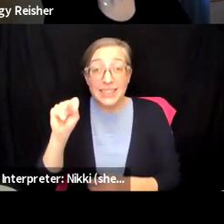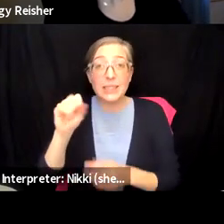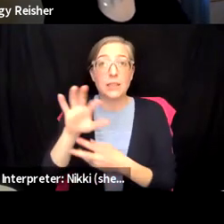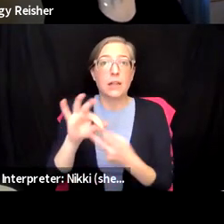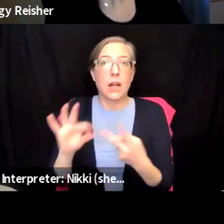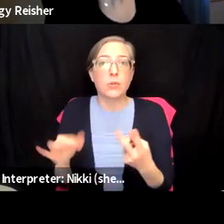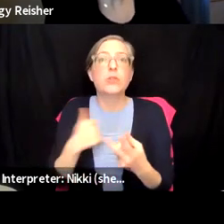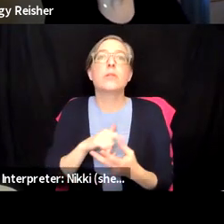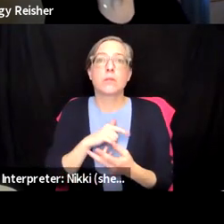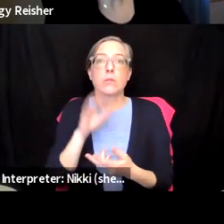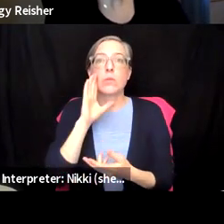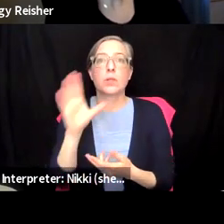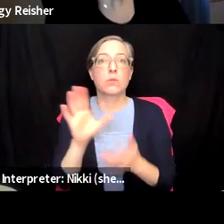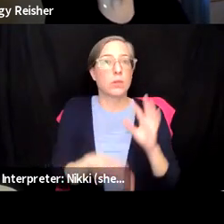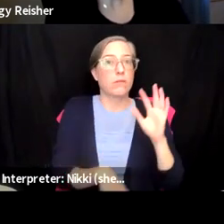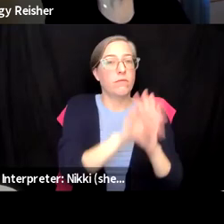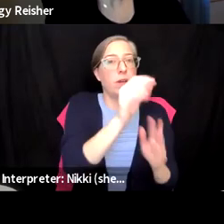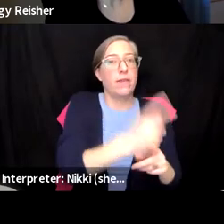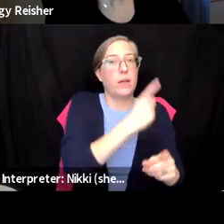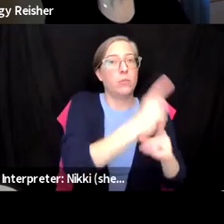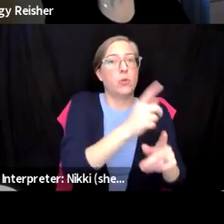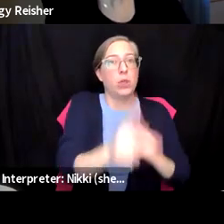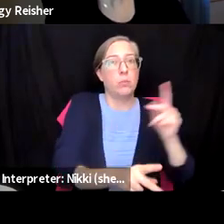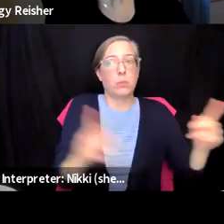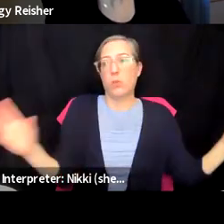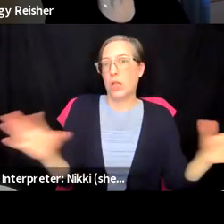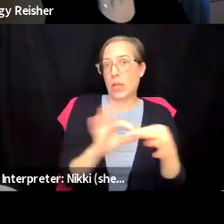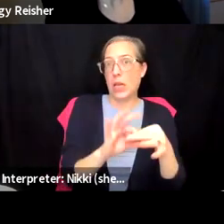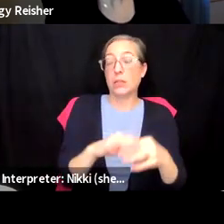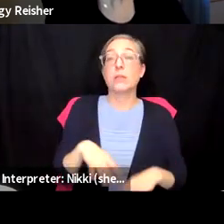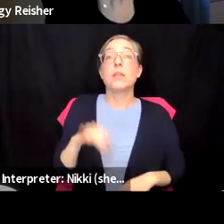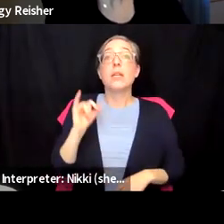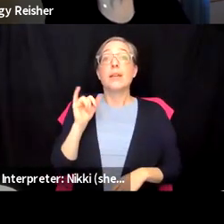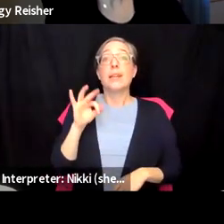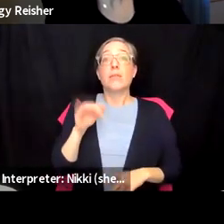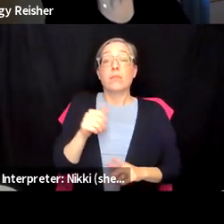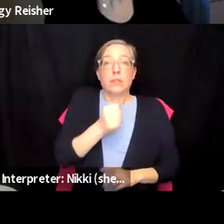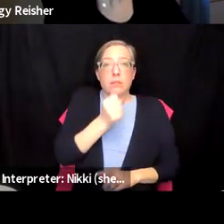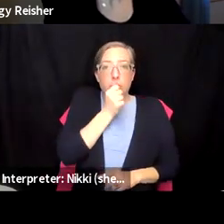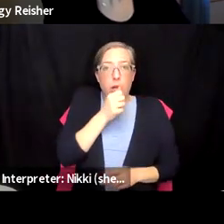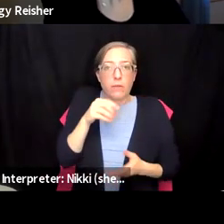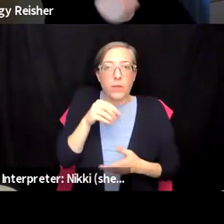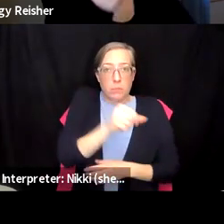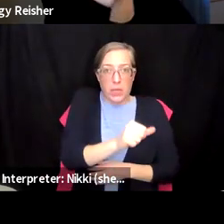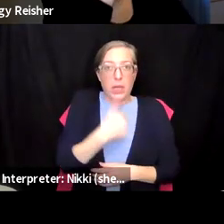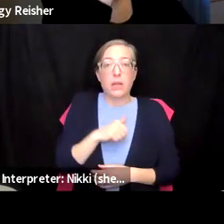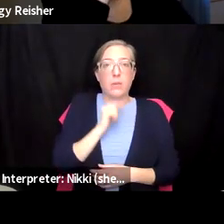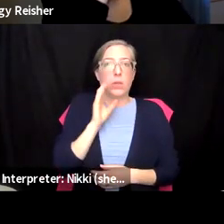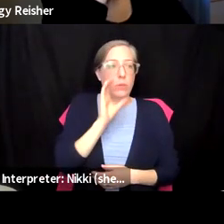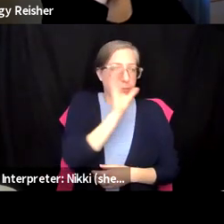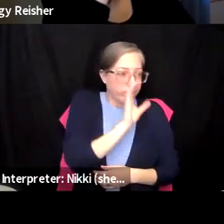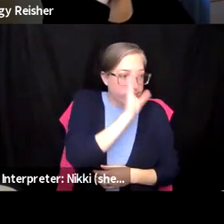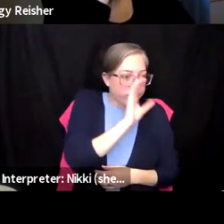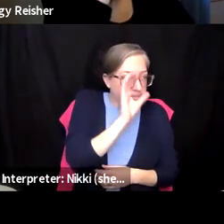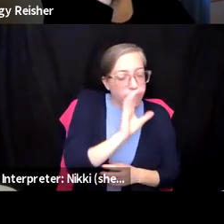through waiver. If it's a private pay situation, we're going to look at services through private pay. If it's